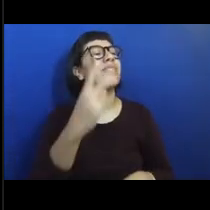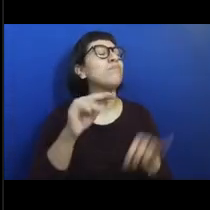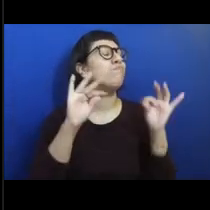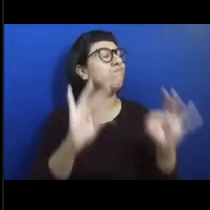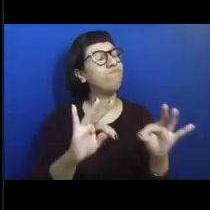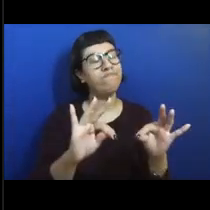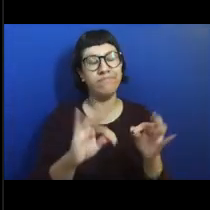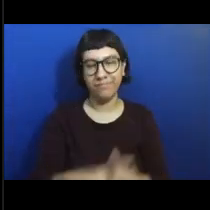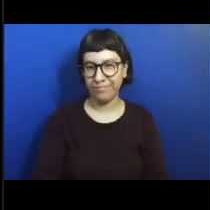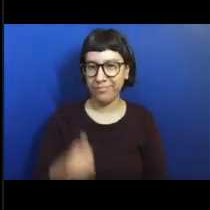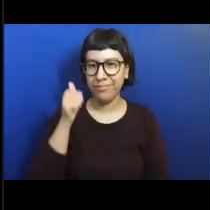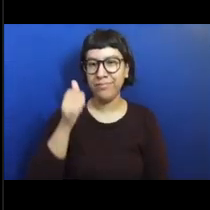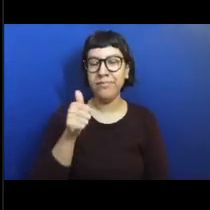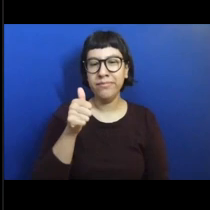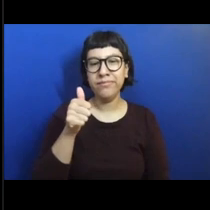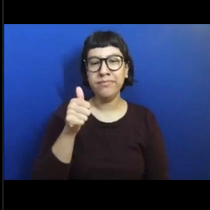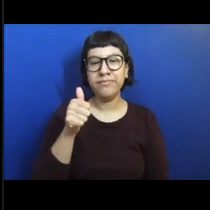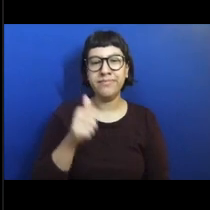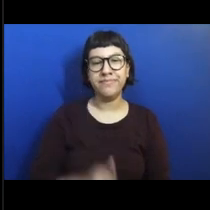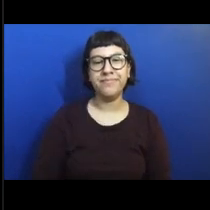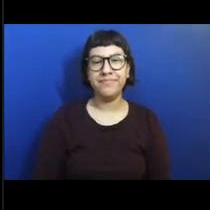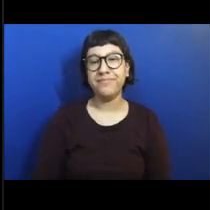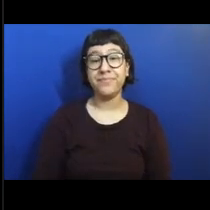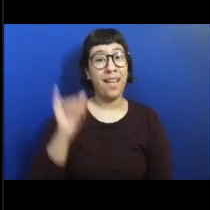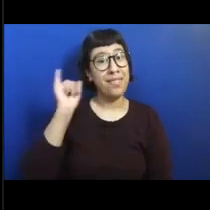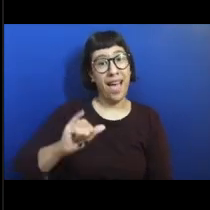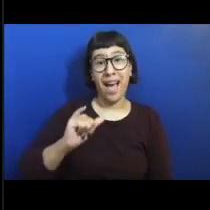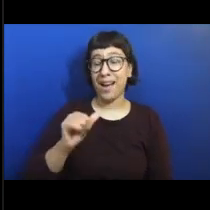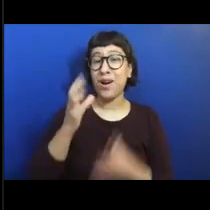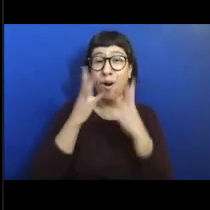You are. All right. Yeah, so that was our weather balloon